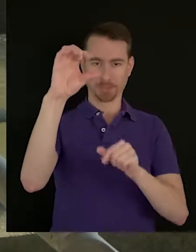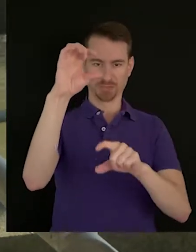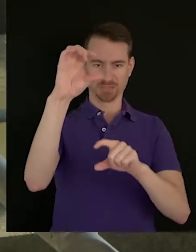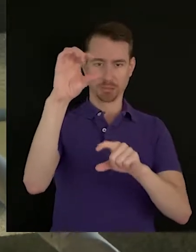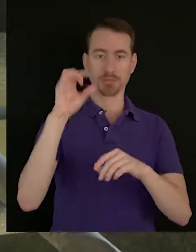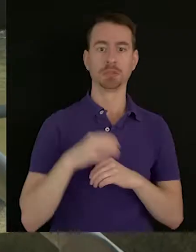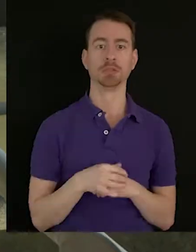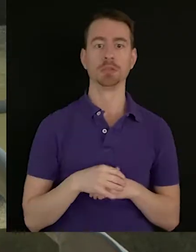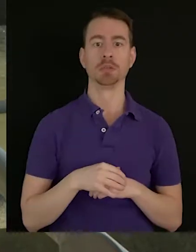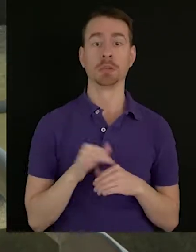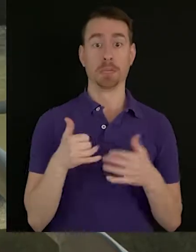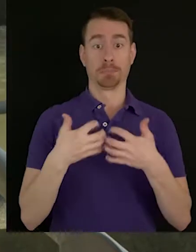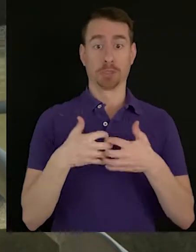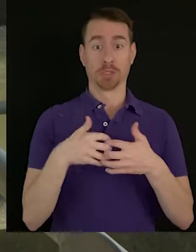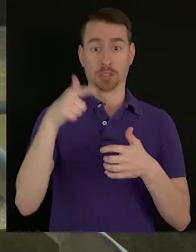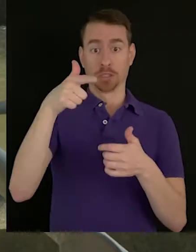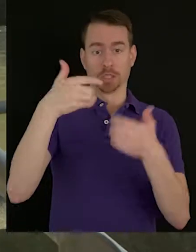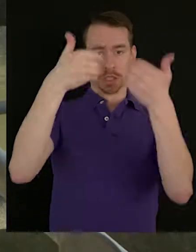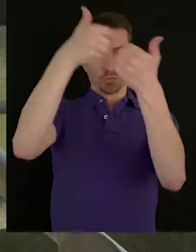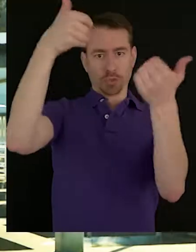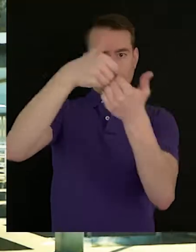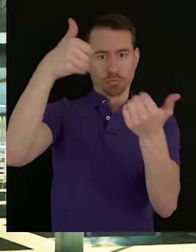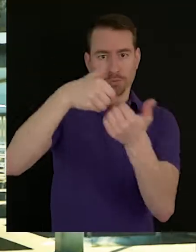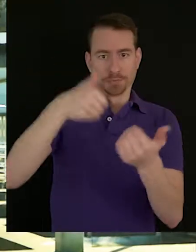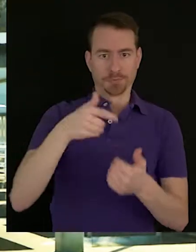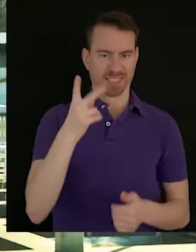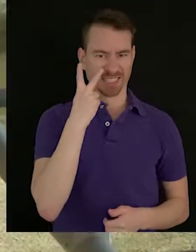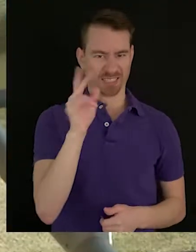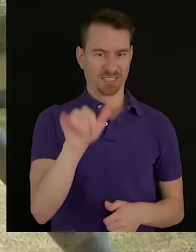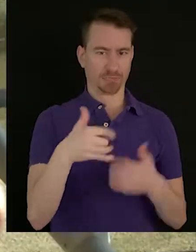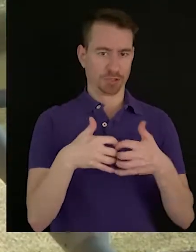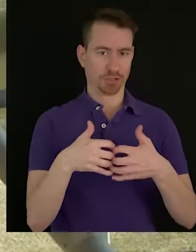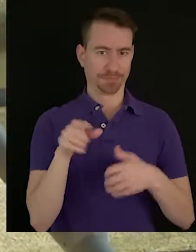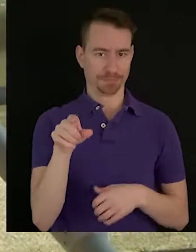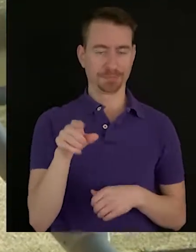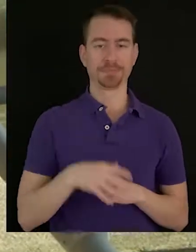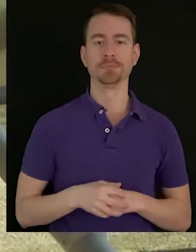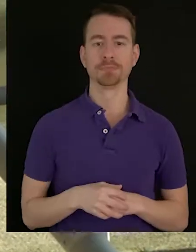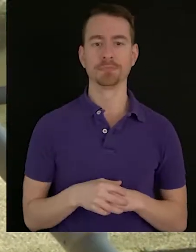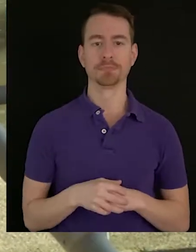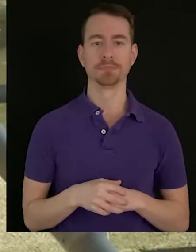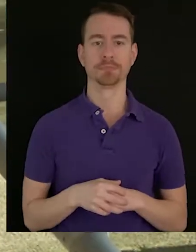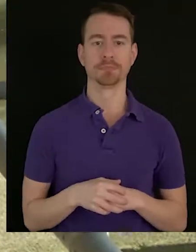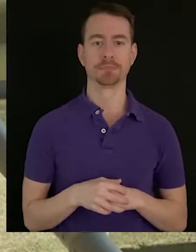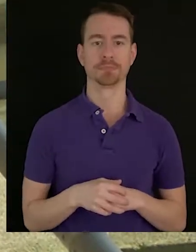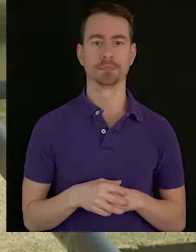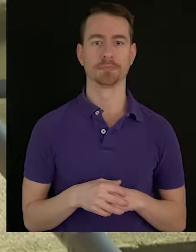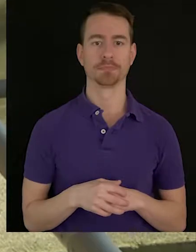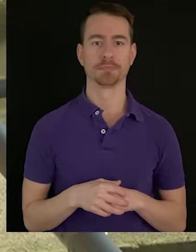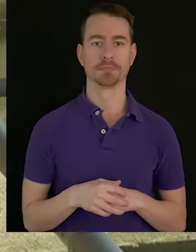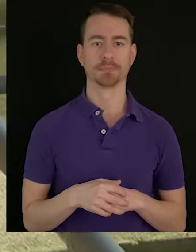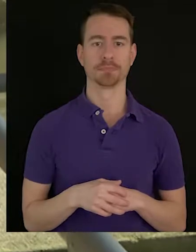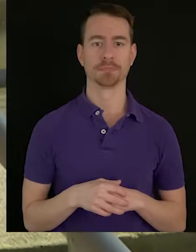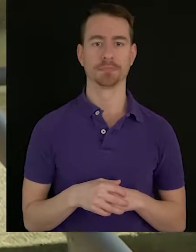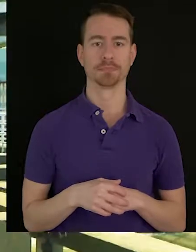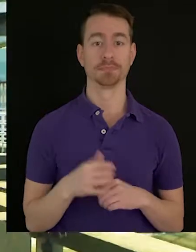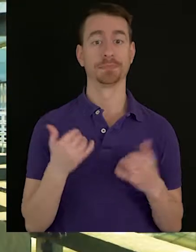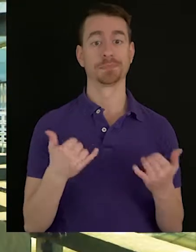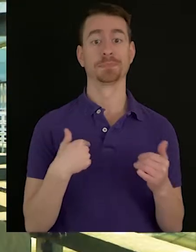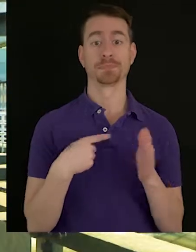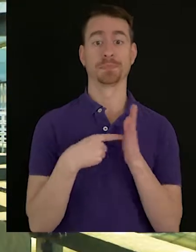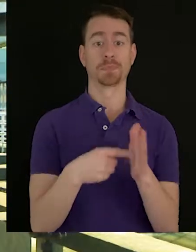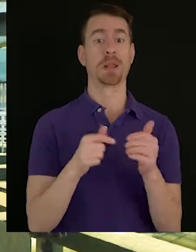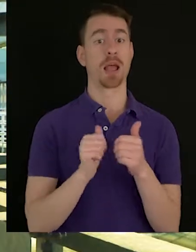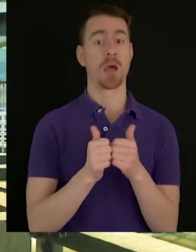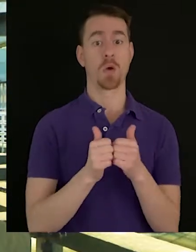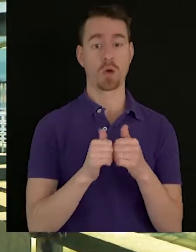Okay, so while I'm shaking this model, it looks like a dark brown color and everything's all mixed up. Once I stopped shaking this model, 3